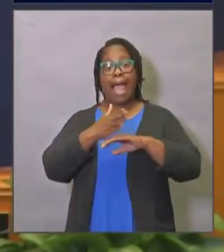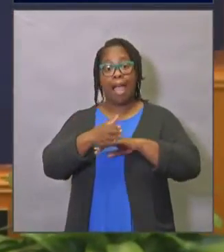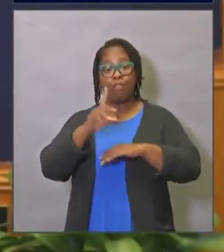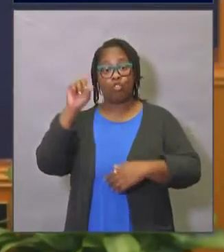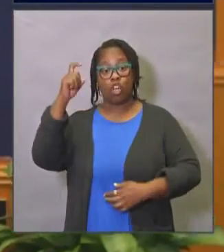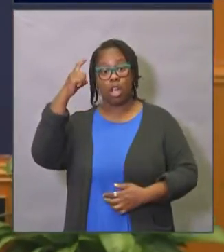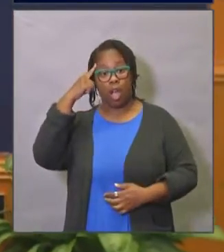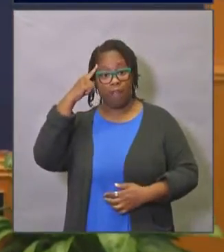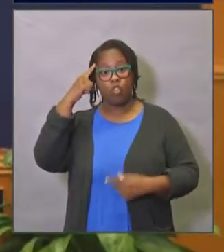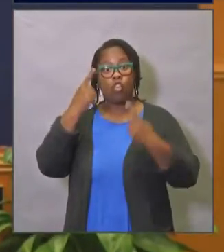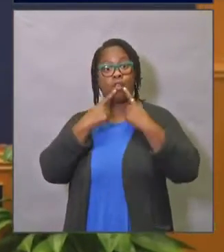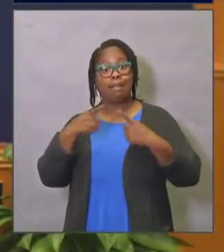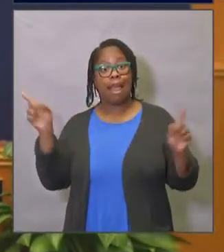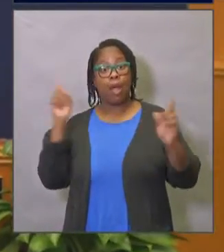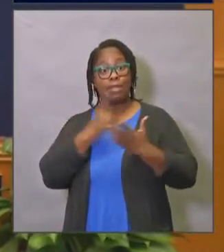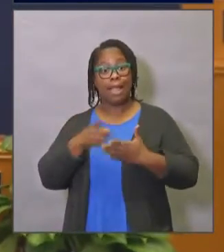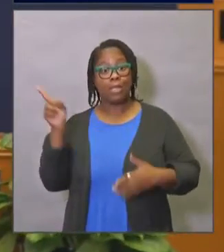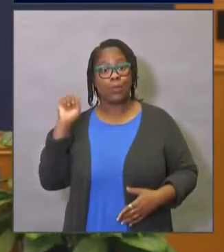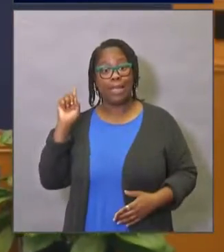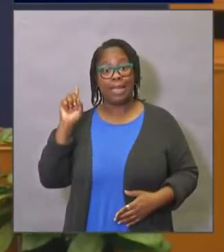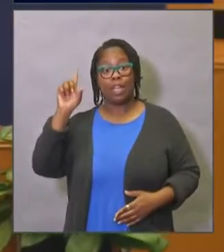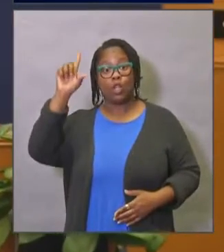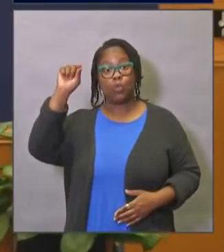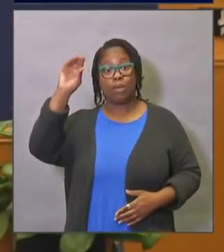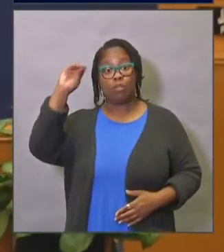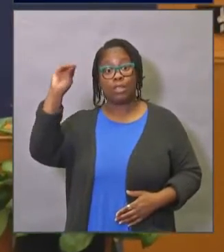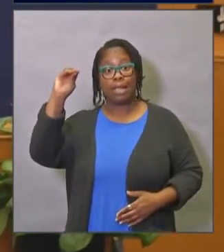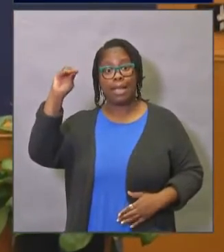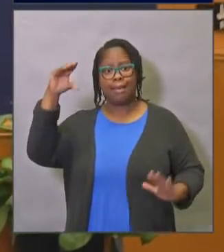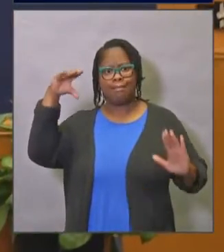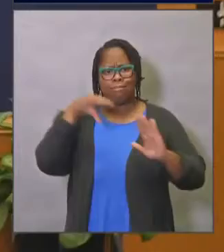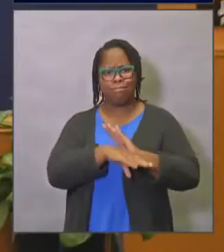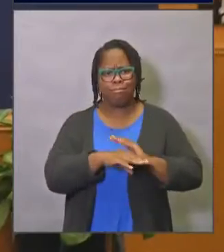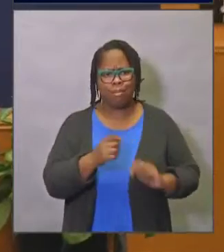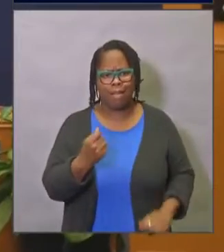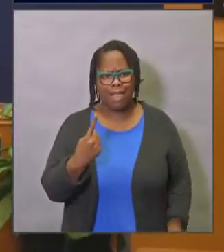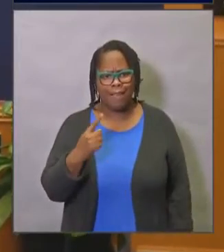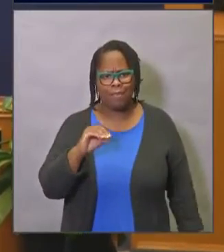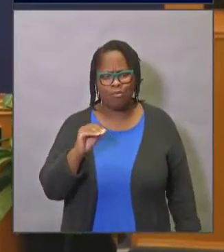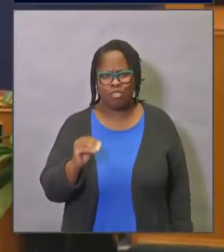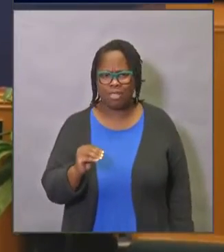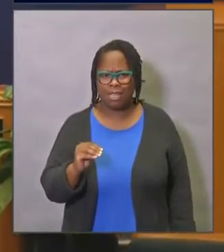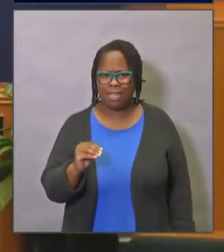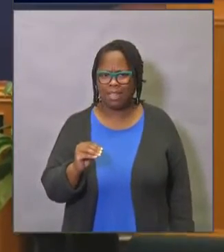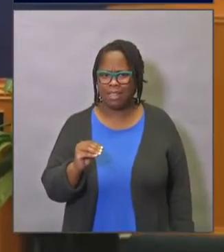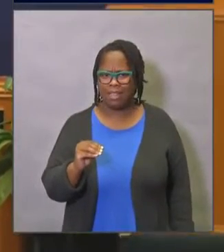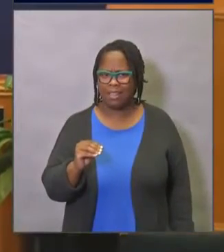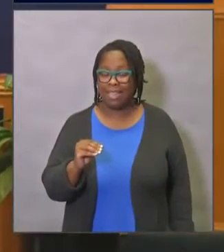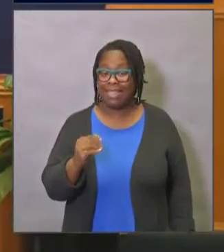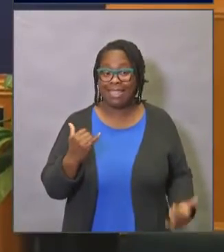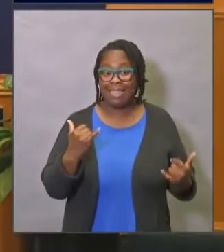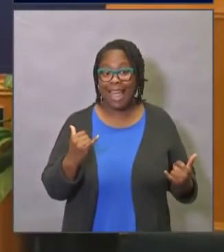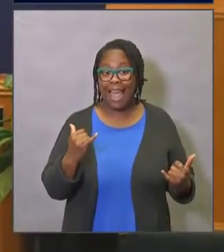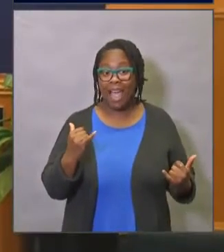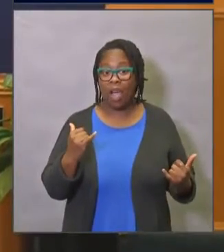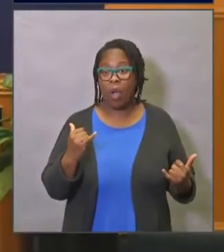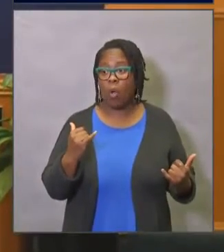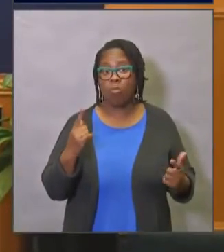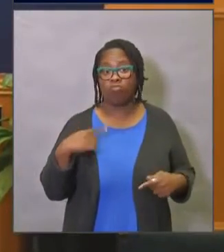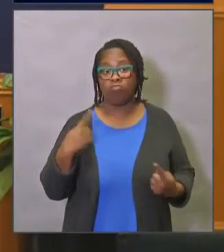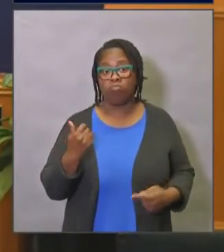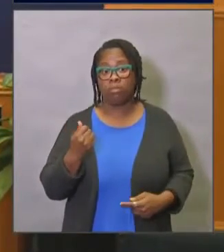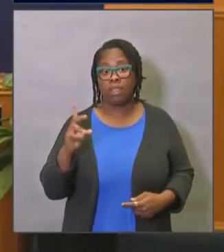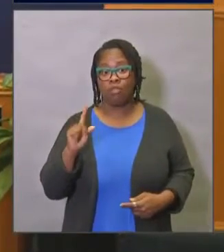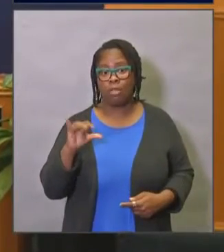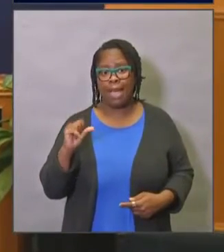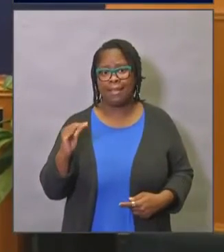the announcement last week from 20% down to 11%, and it has only dropped slightly in the past several days